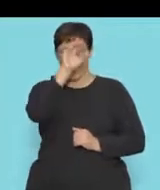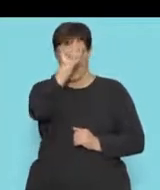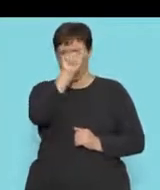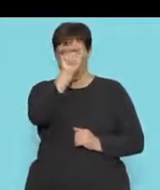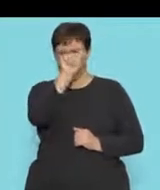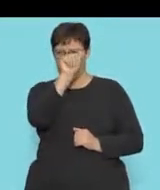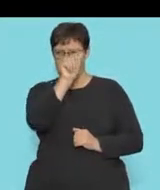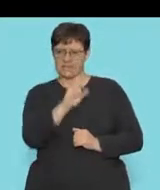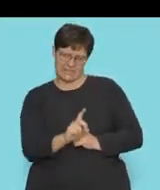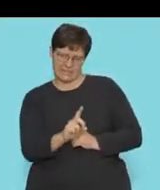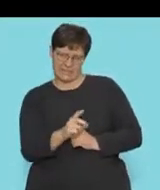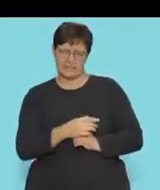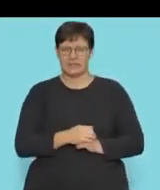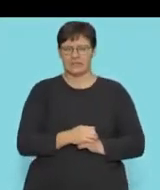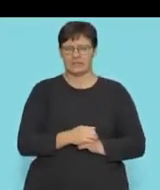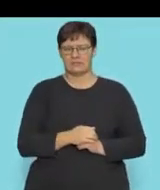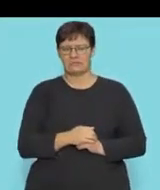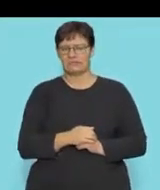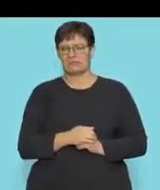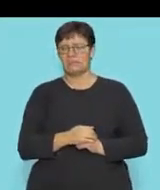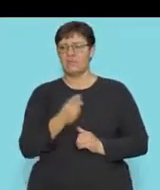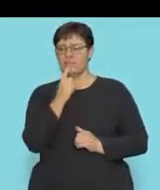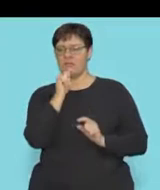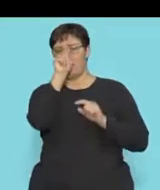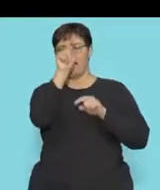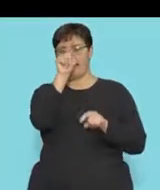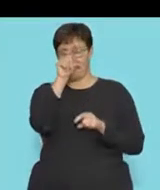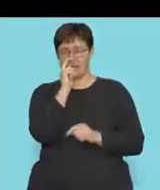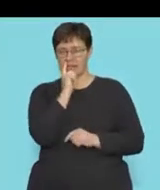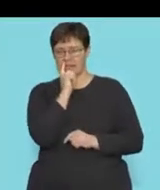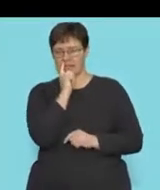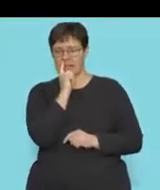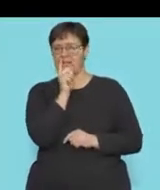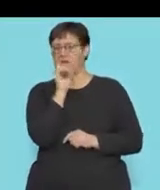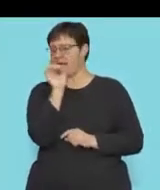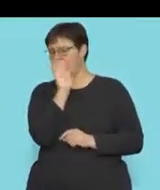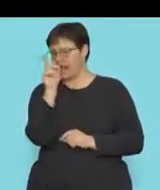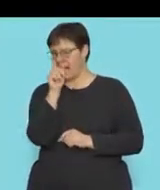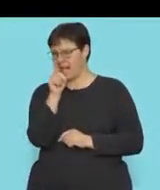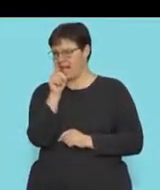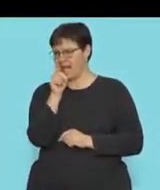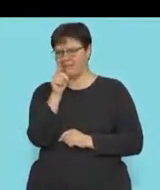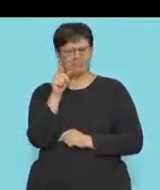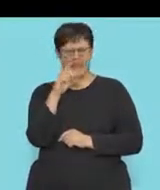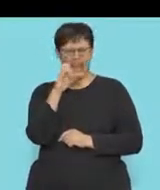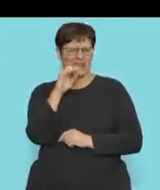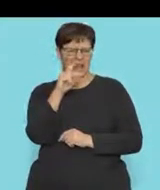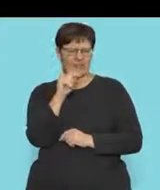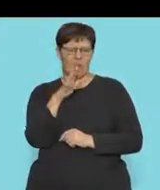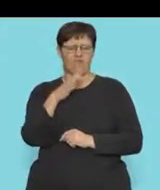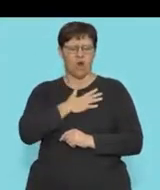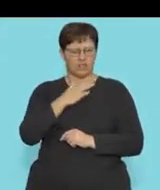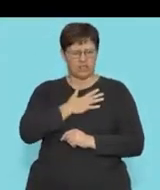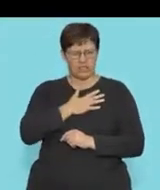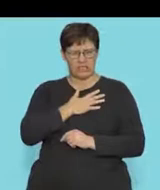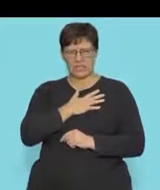C, and that's A and D, sorry, so we've got to choose between these two. And clearly if we look at, is there a catalyst in the combination of